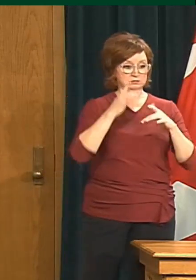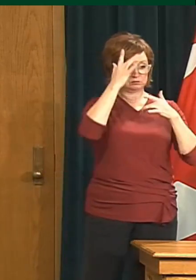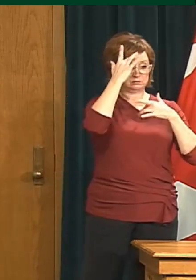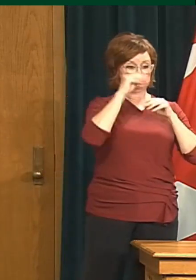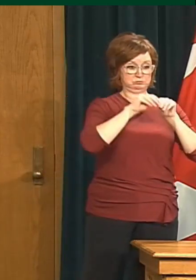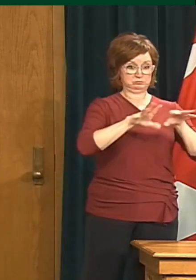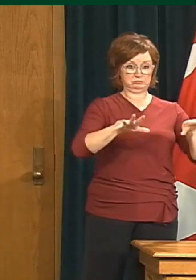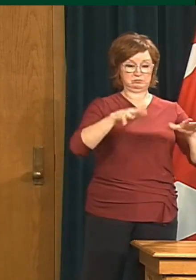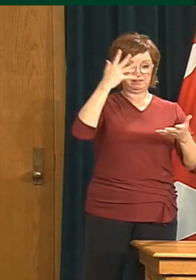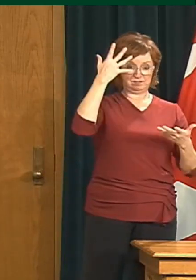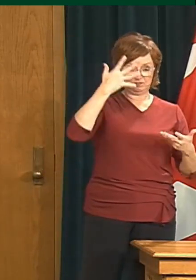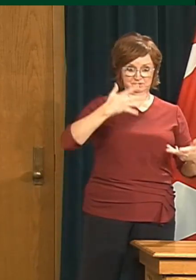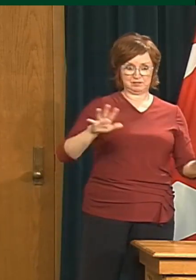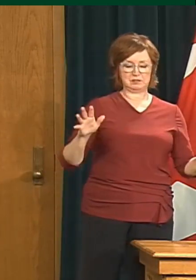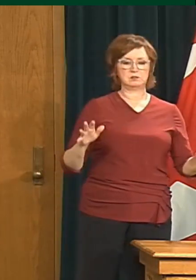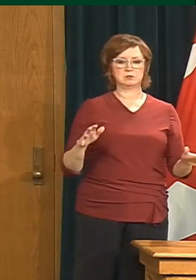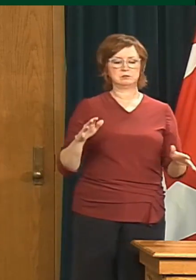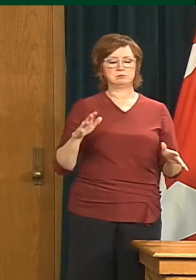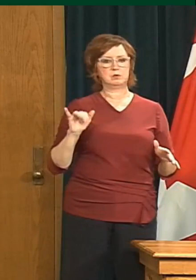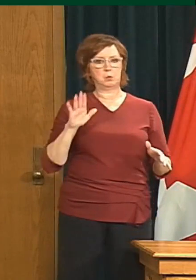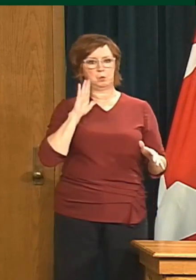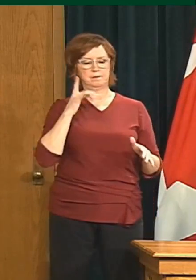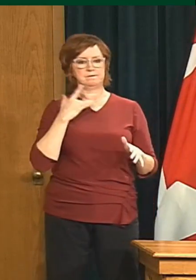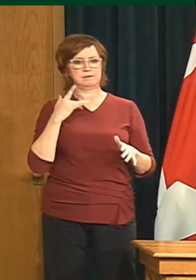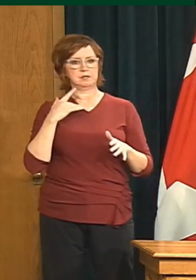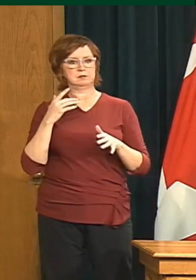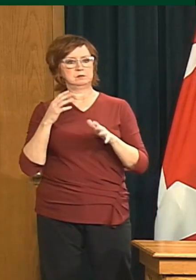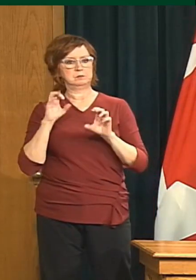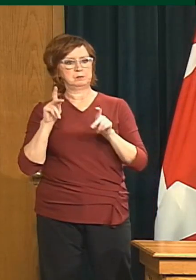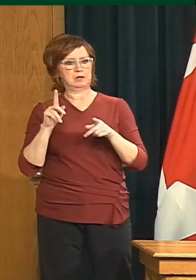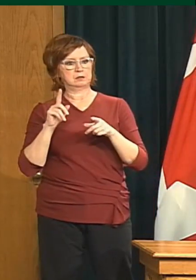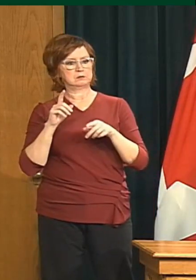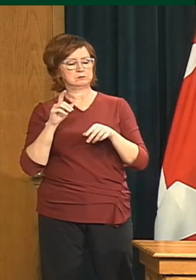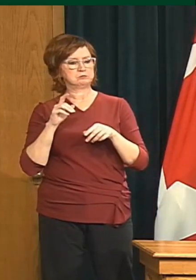our expenses. You have a follow-up, Adriana?